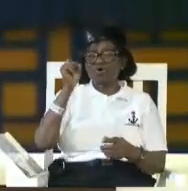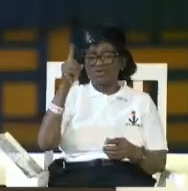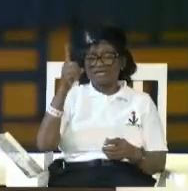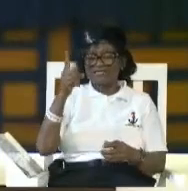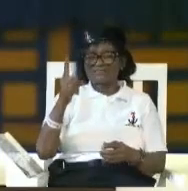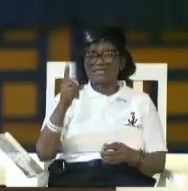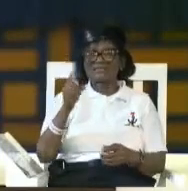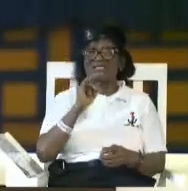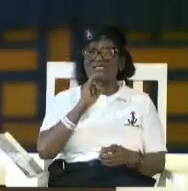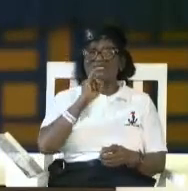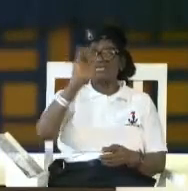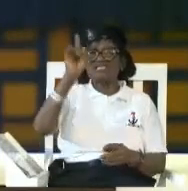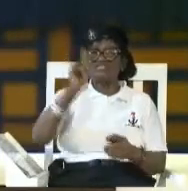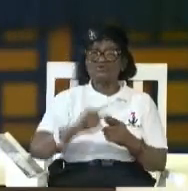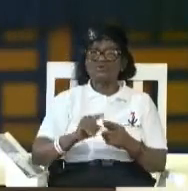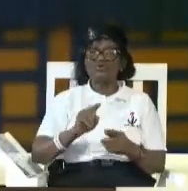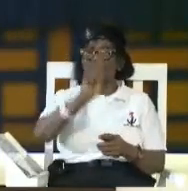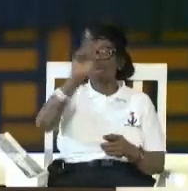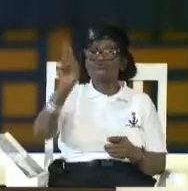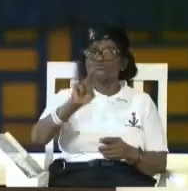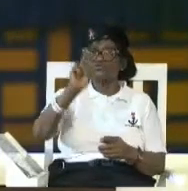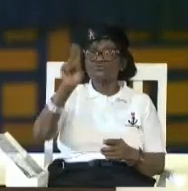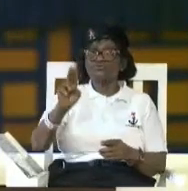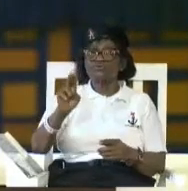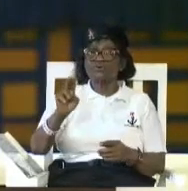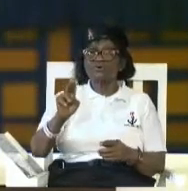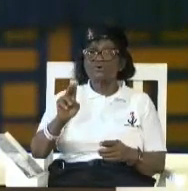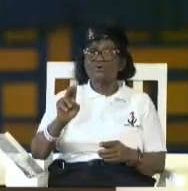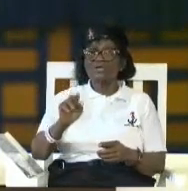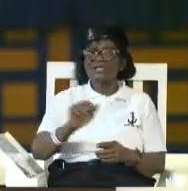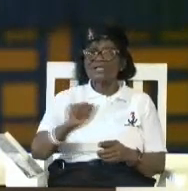is to use the word favorite.